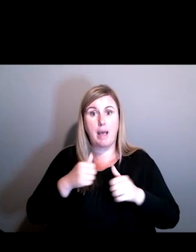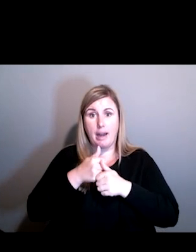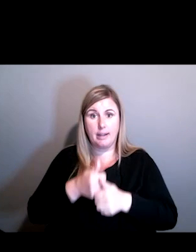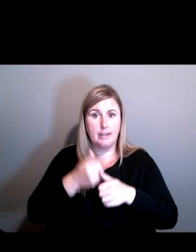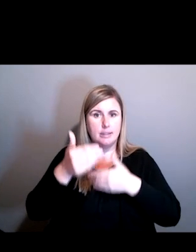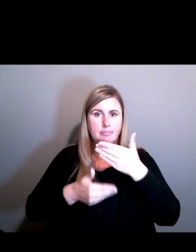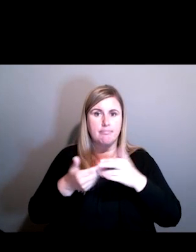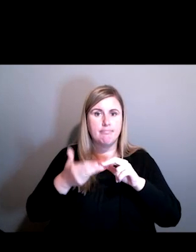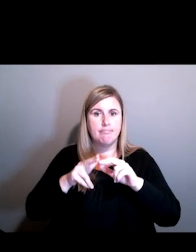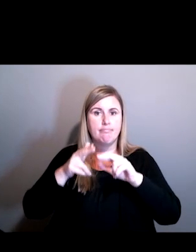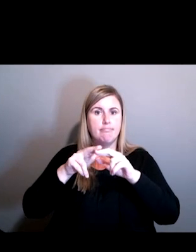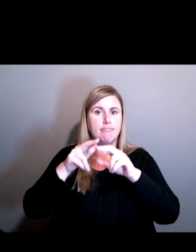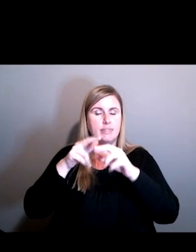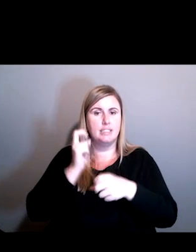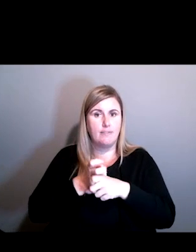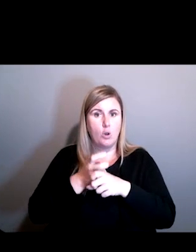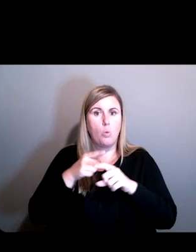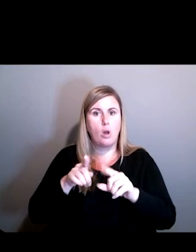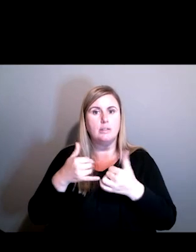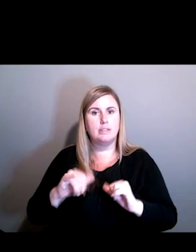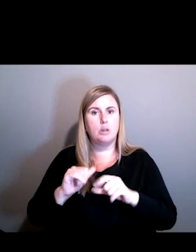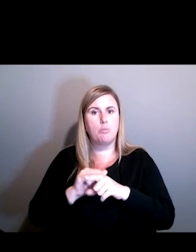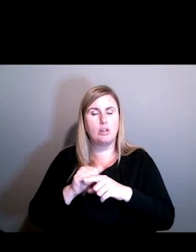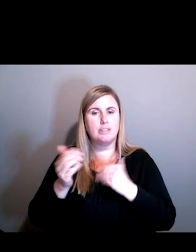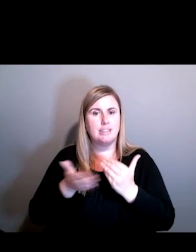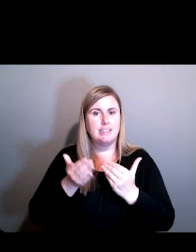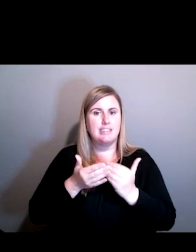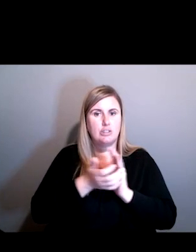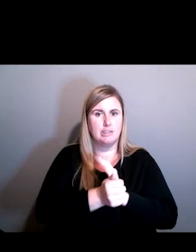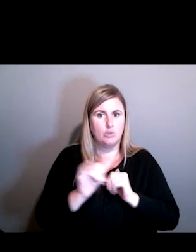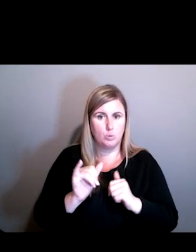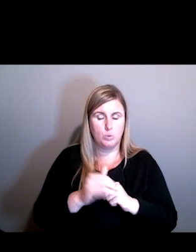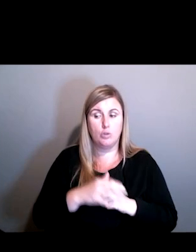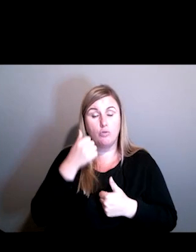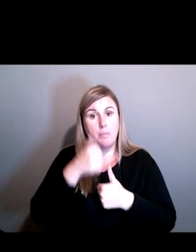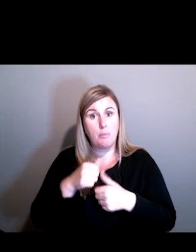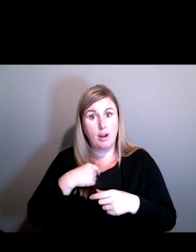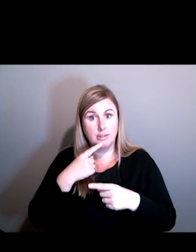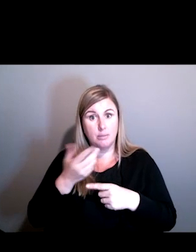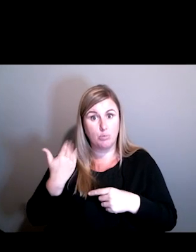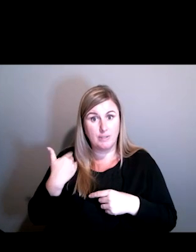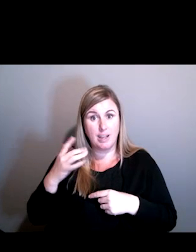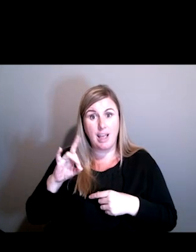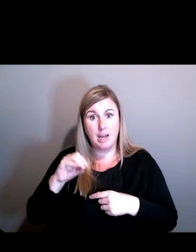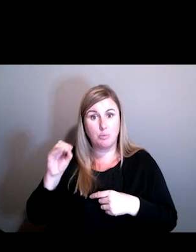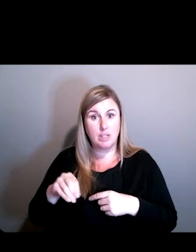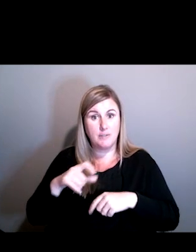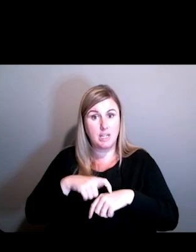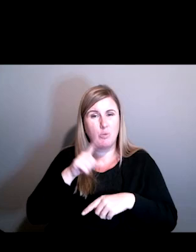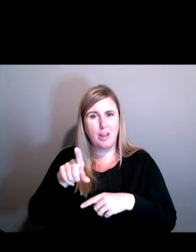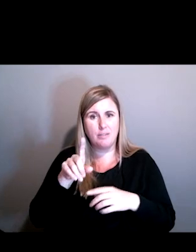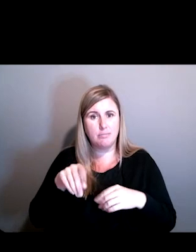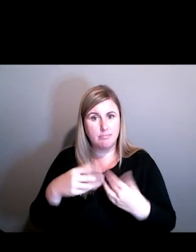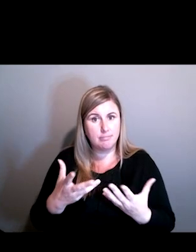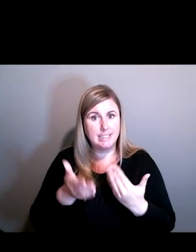the level of difficulty while still practicing those easier skills. Remember what I said previously, 80% of the time